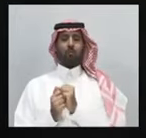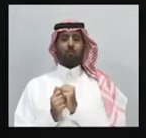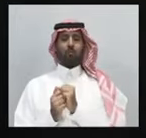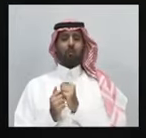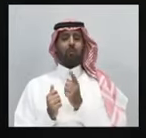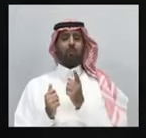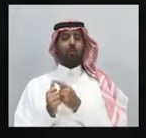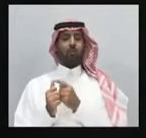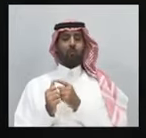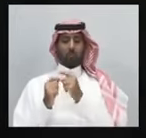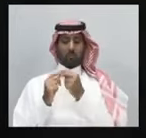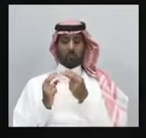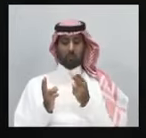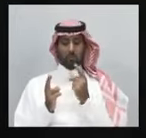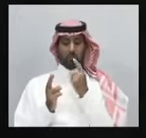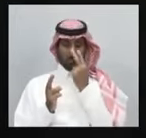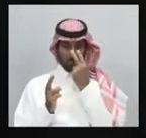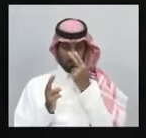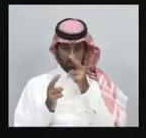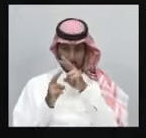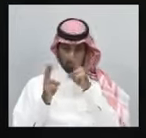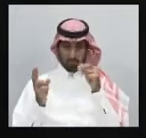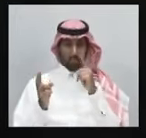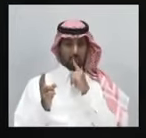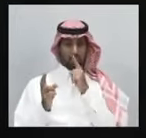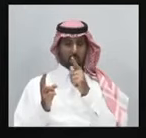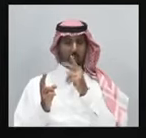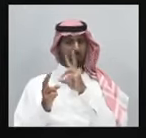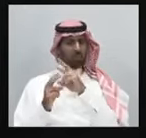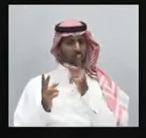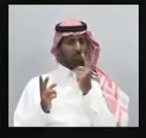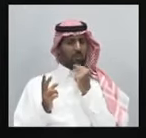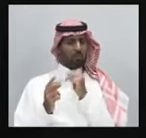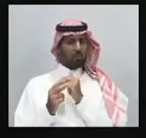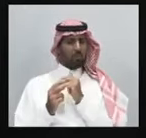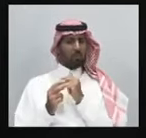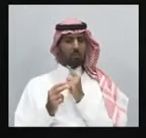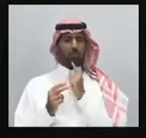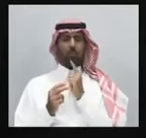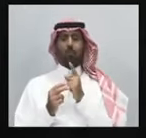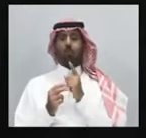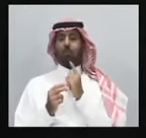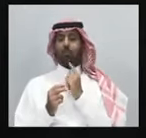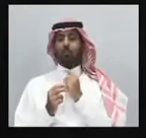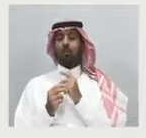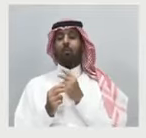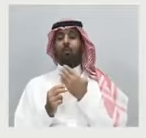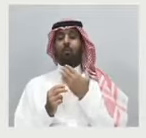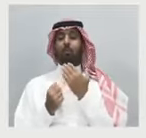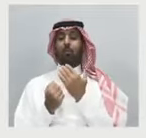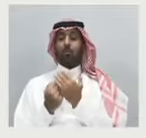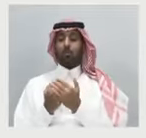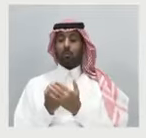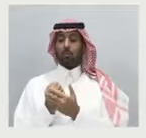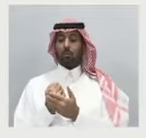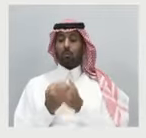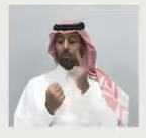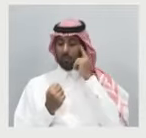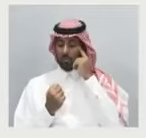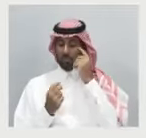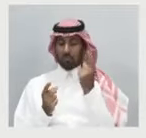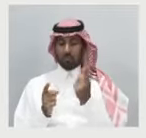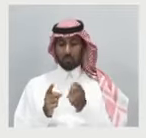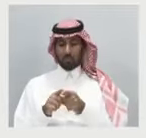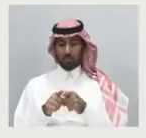is the introduction. Focus on the language in here. Introduction. Dear Mr. Al-Saleh, I